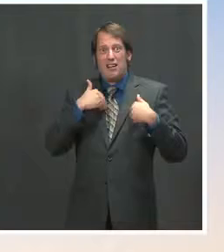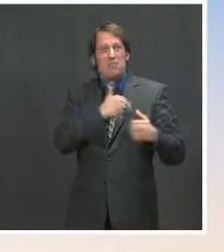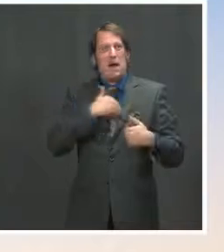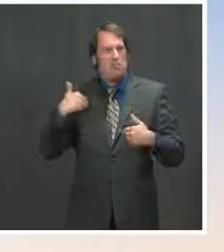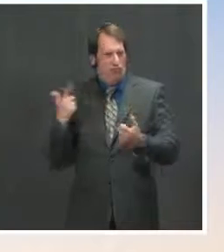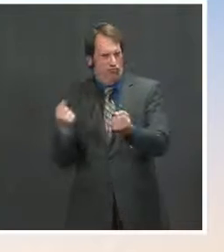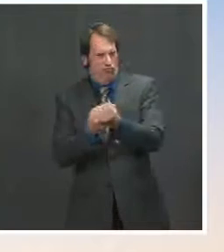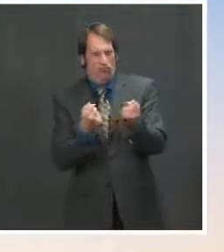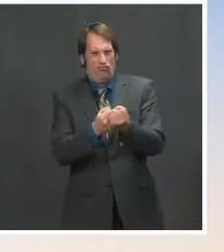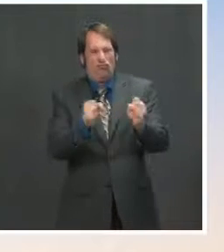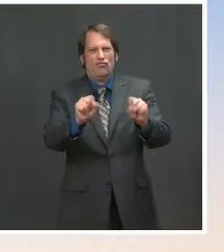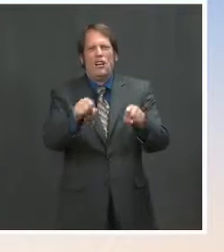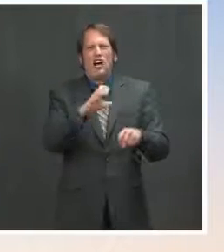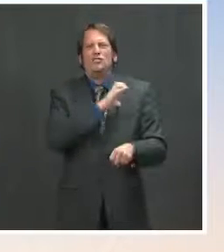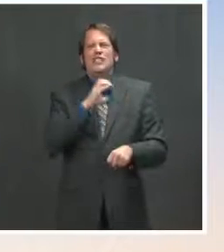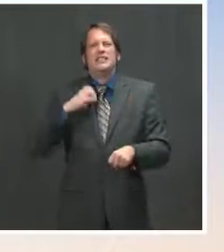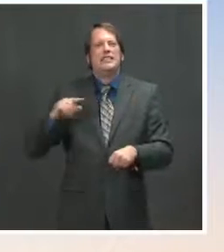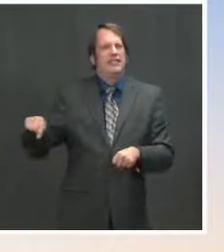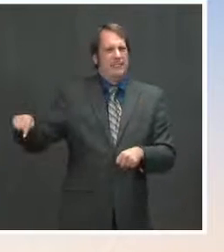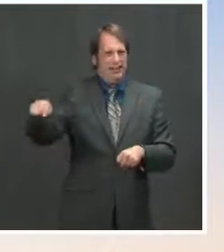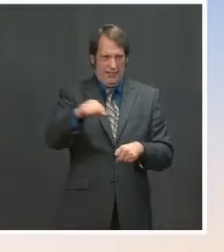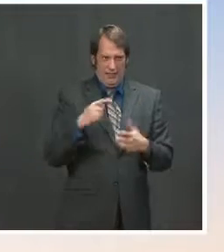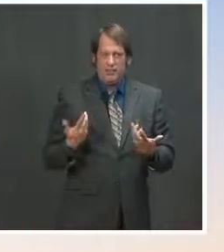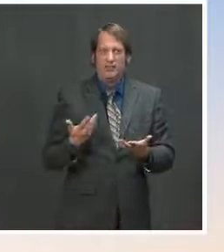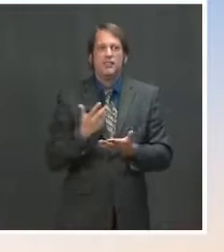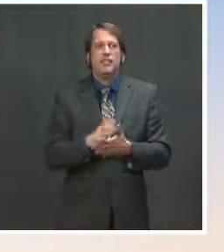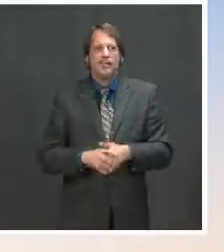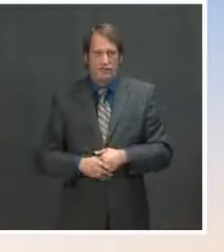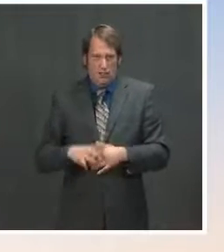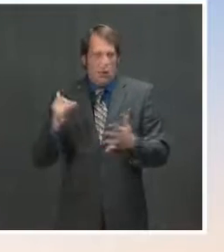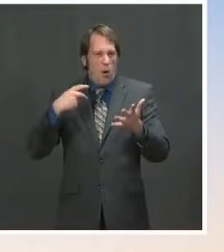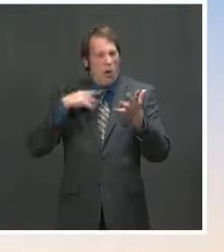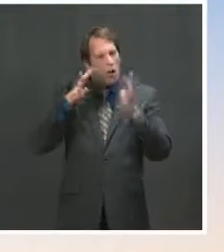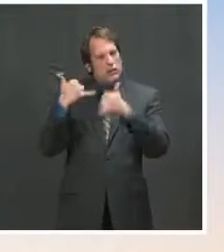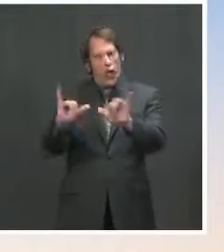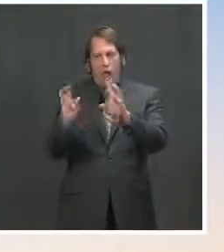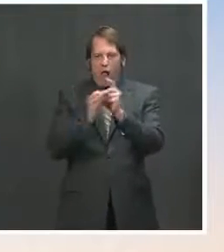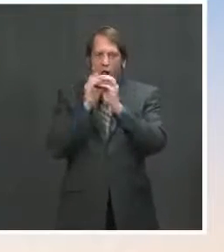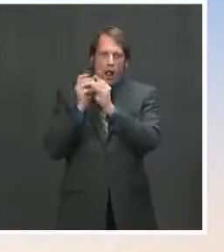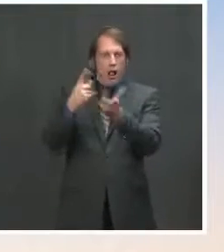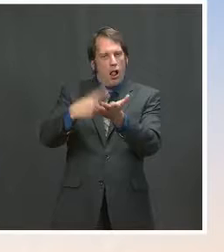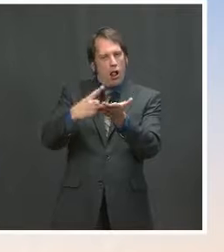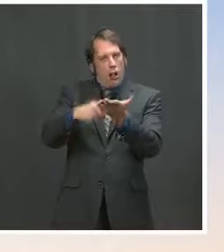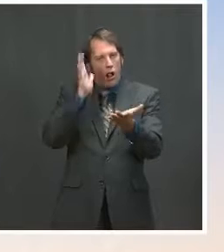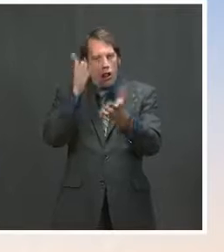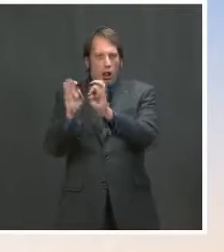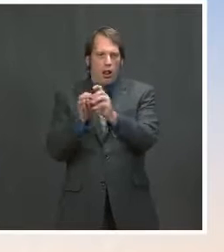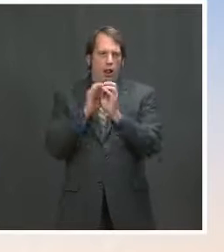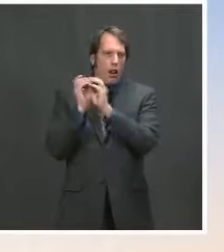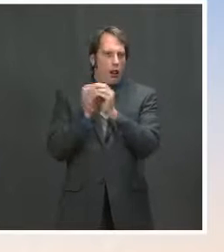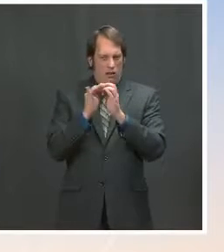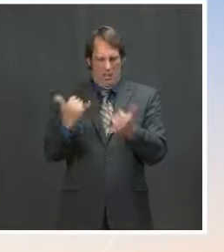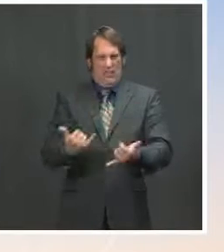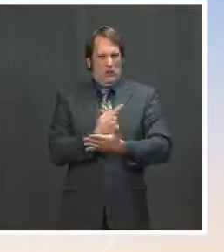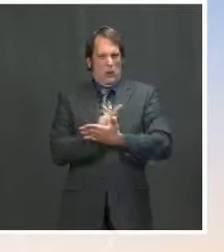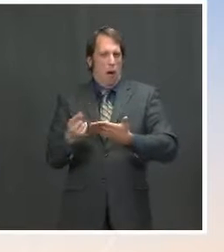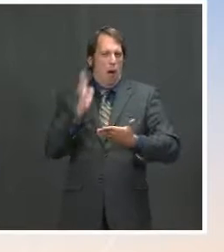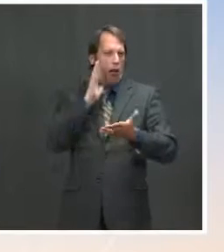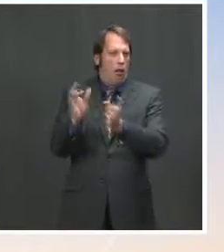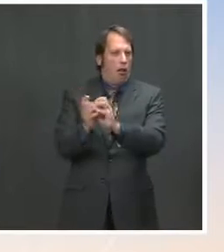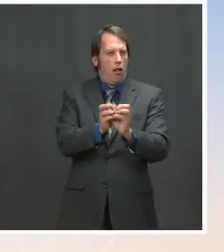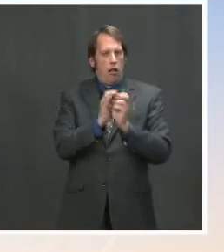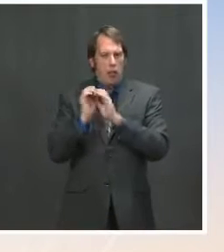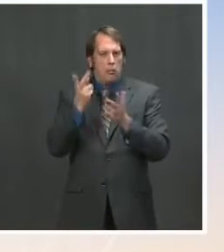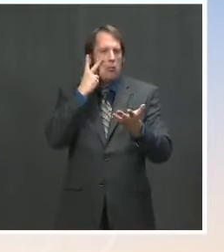some who don't feel that way, so we'll have the conversation. More of those are happening this week, and we'll go from there. Could it slip into the